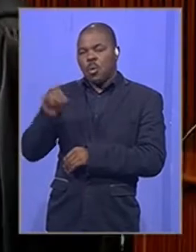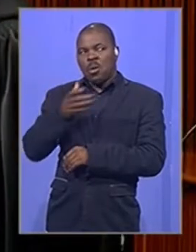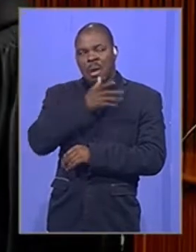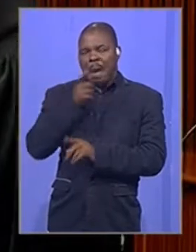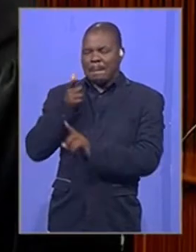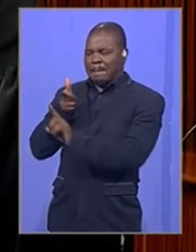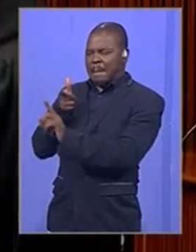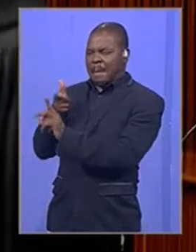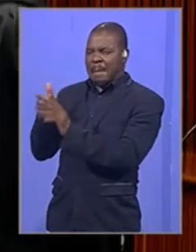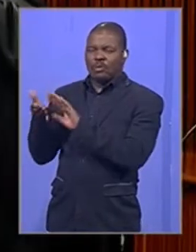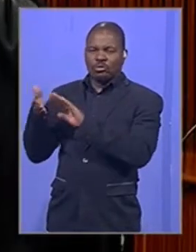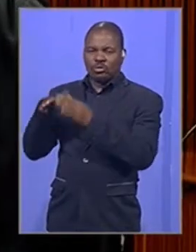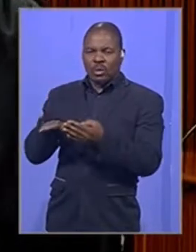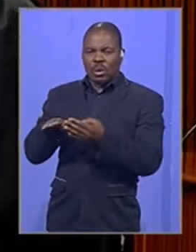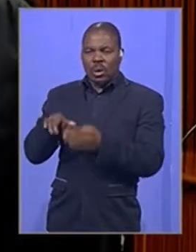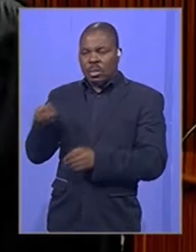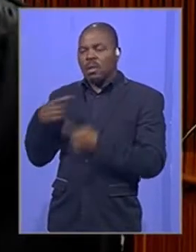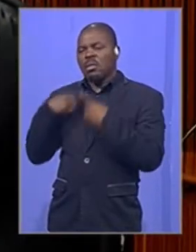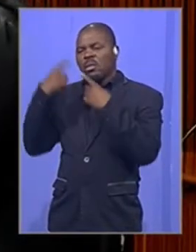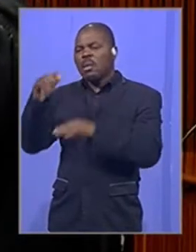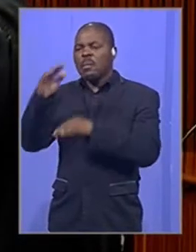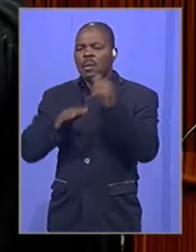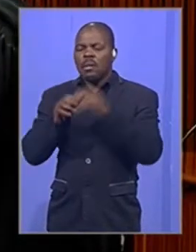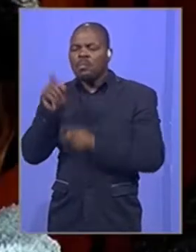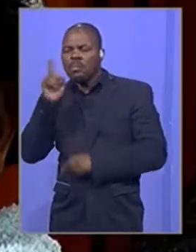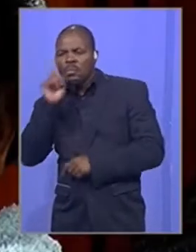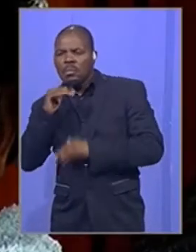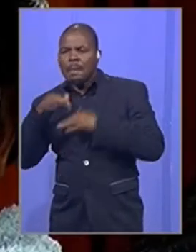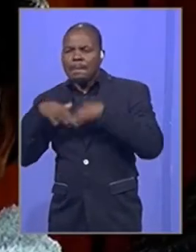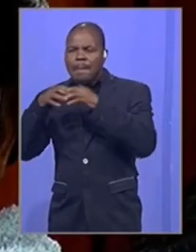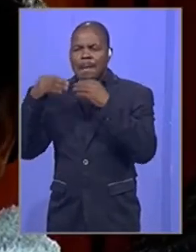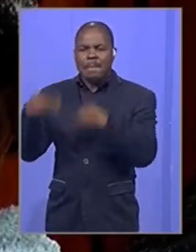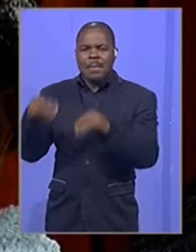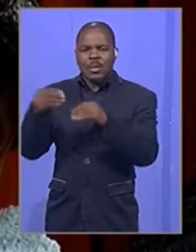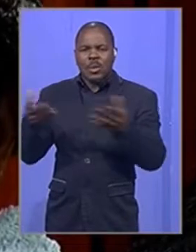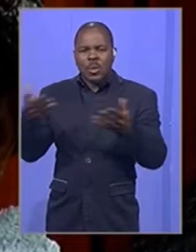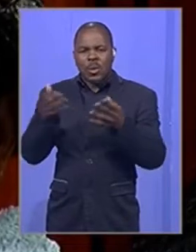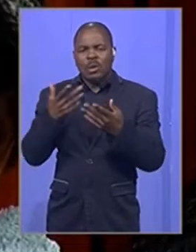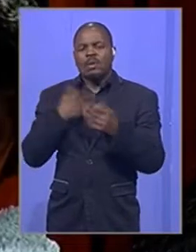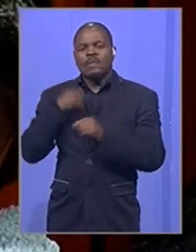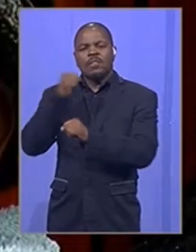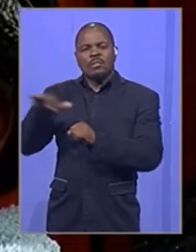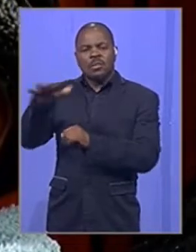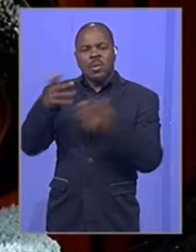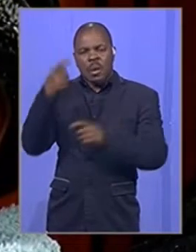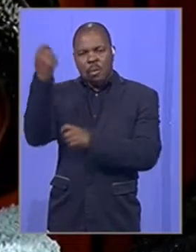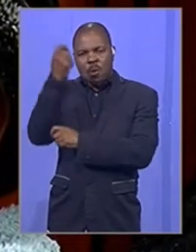dikanetšwa nakong ya ge ba ya go lekola moago wa kgwebo melekolokong ya meago ya difactory